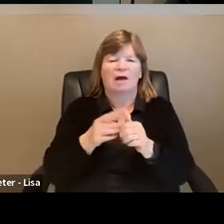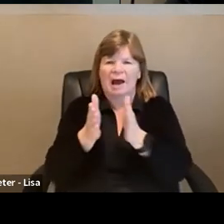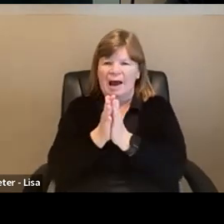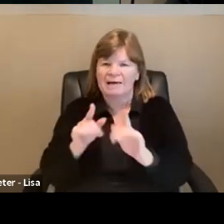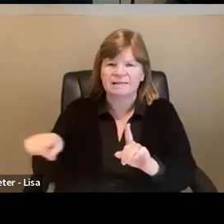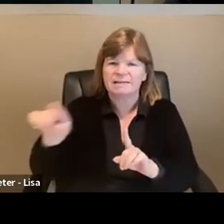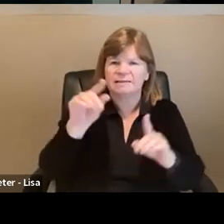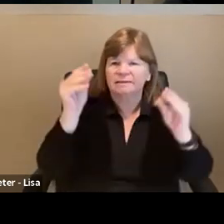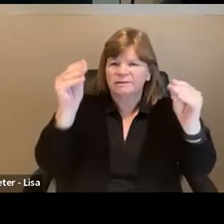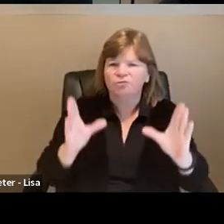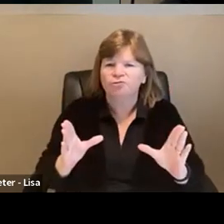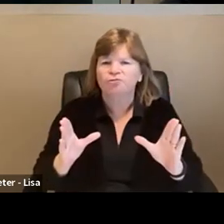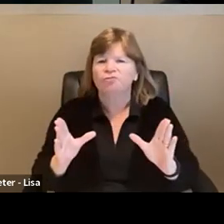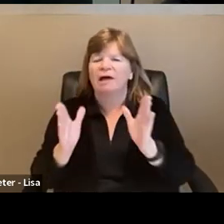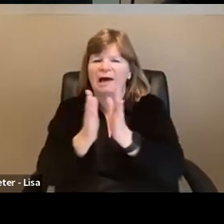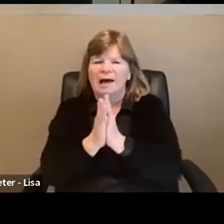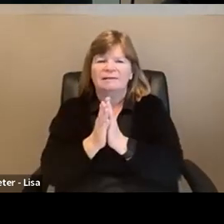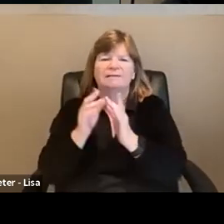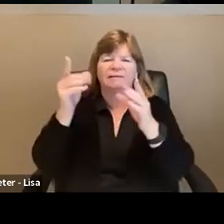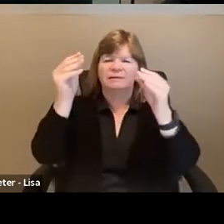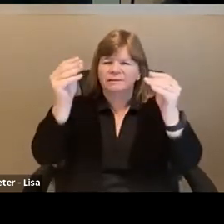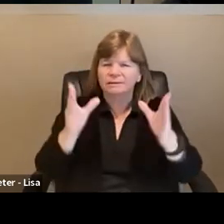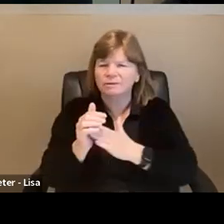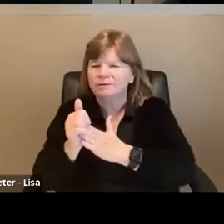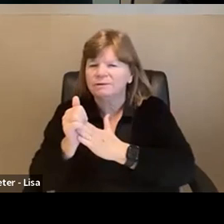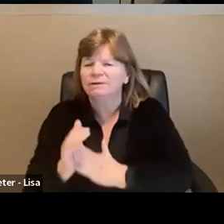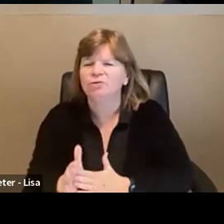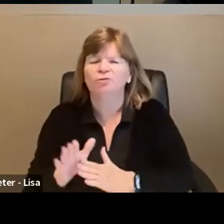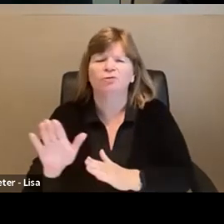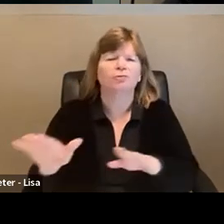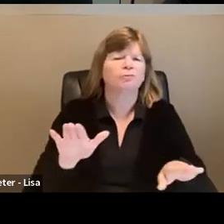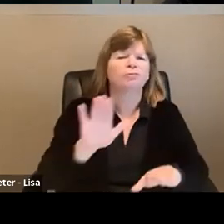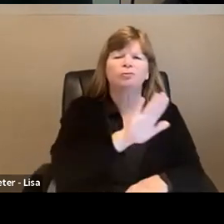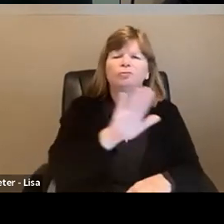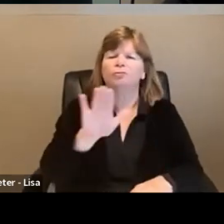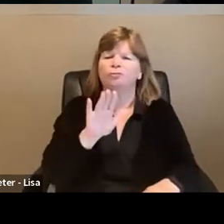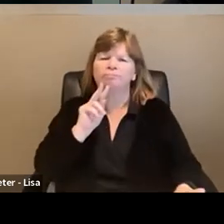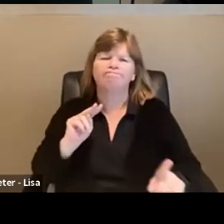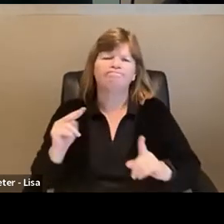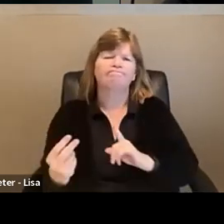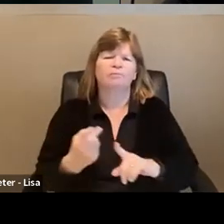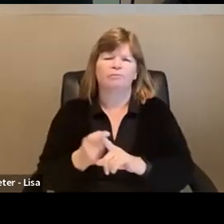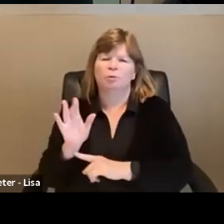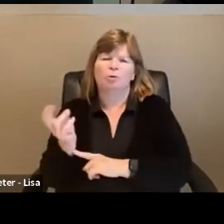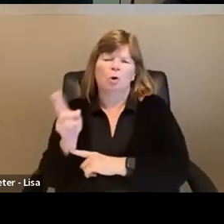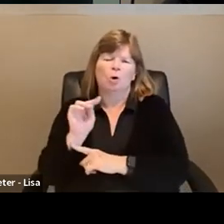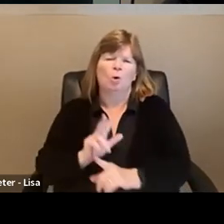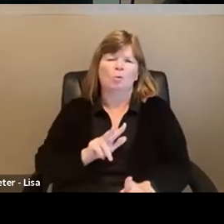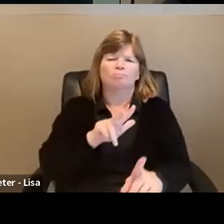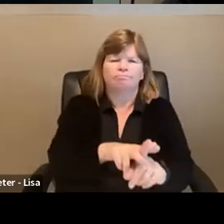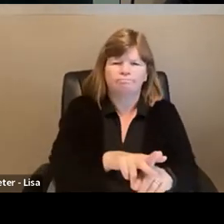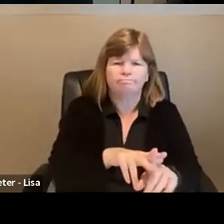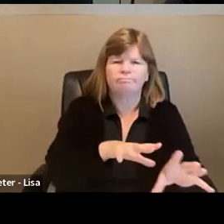educators, asking our educational leaders about where they are in their own implementation and